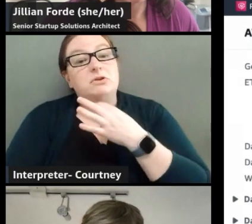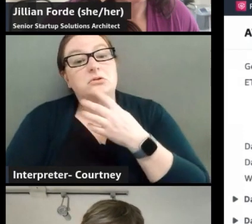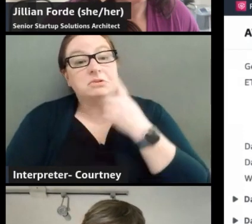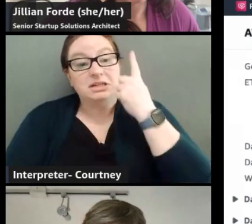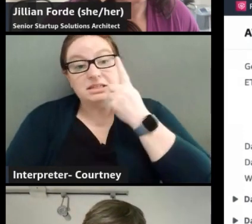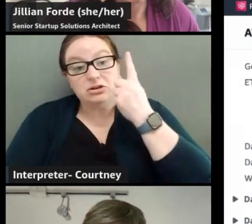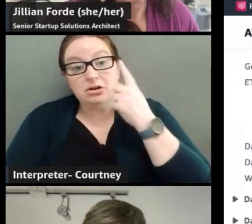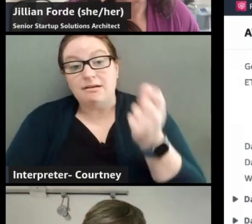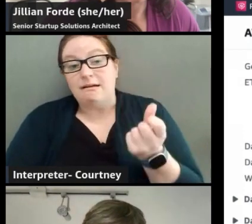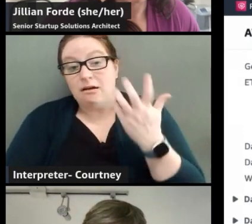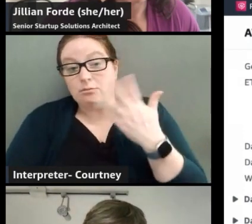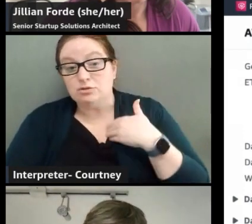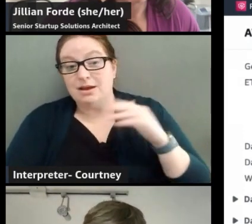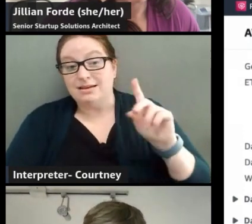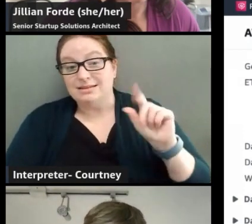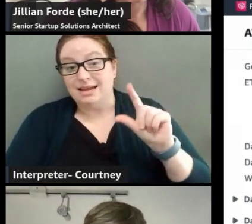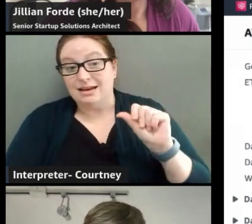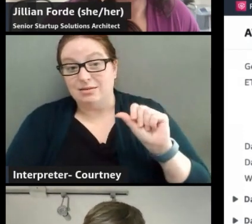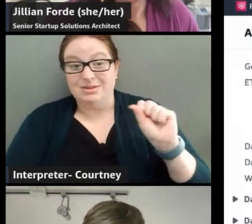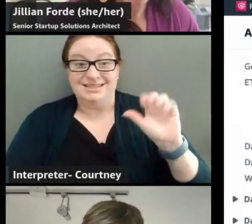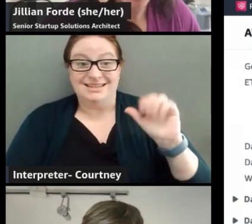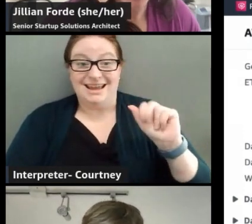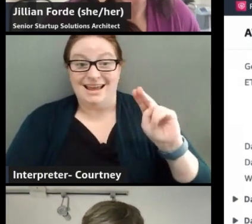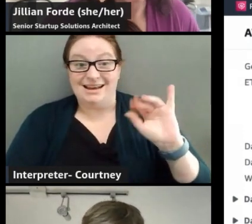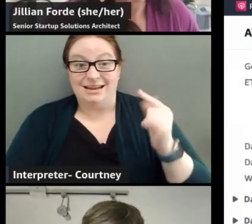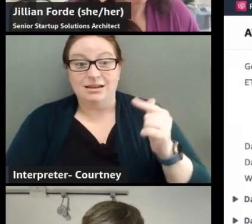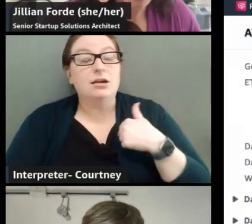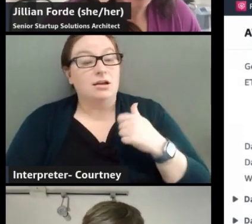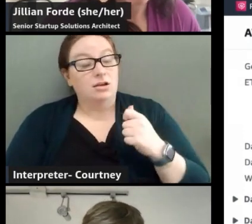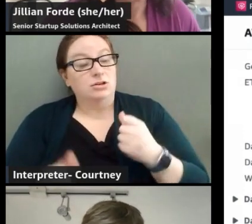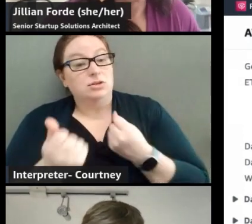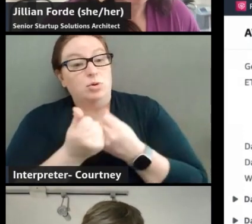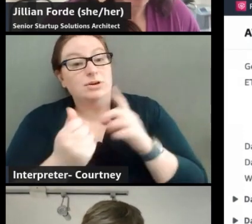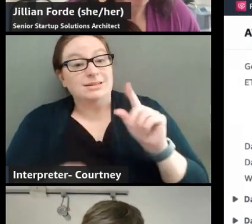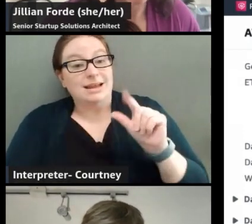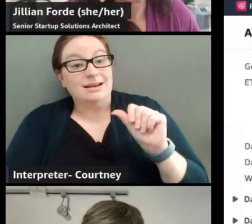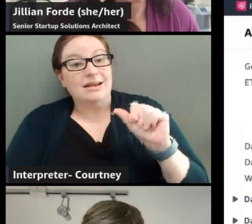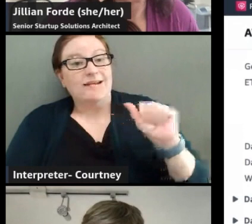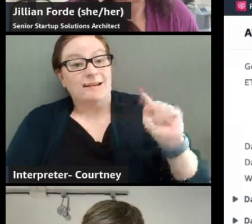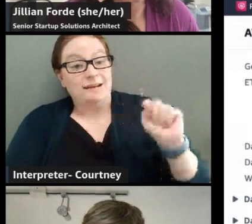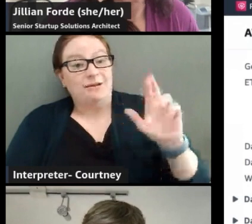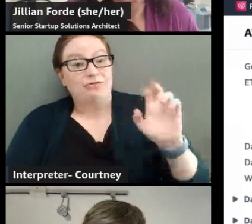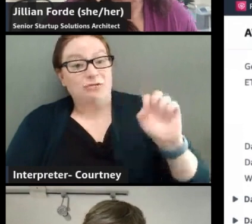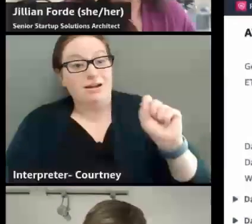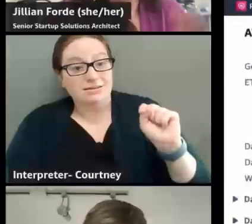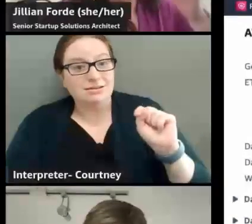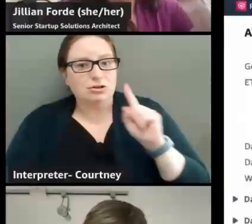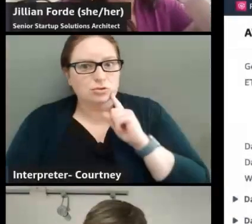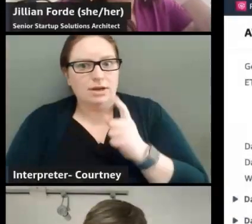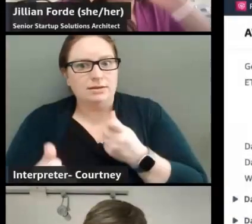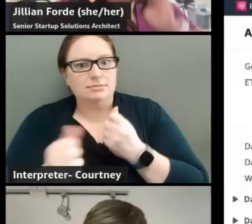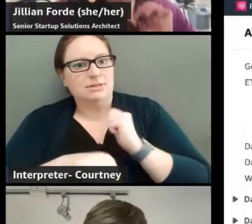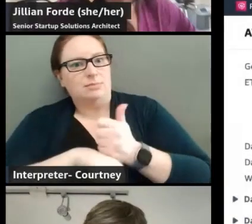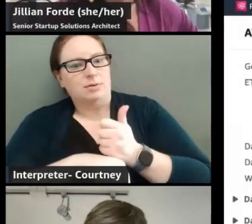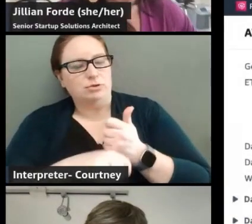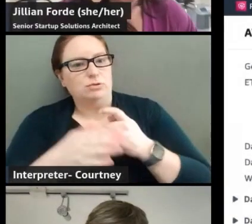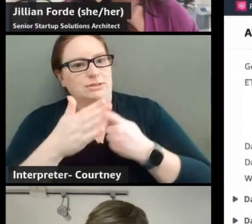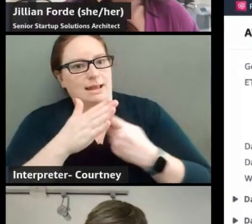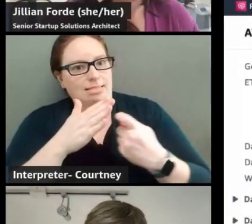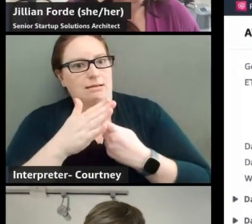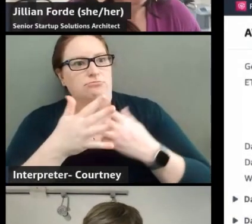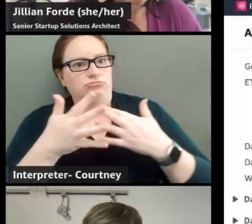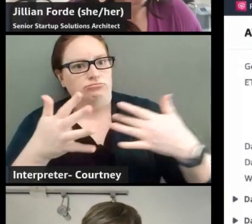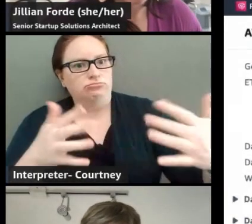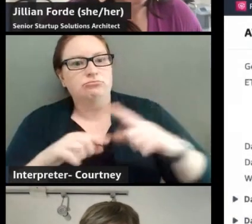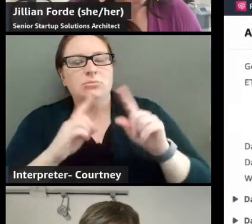much of my data am I scanning? So we do support data at rest. You can schedule these scans to run periodically. However, if you already have ETL pipelines,